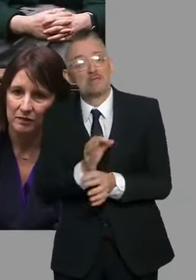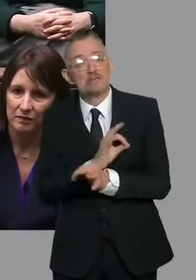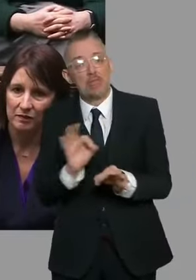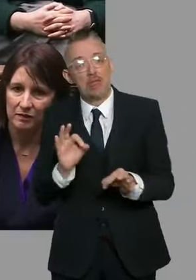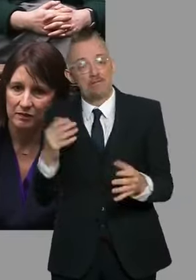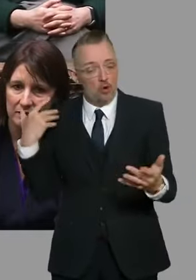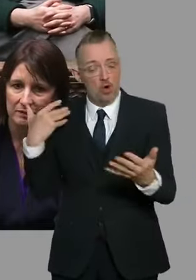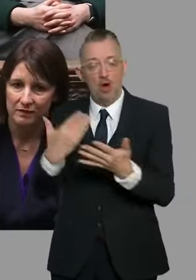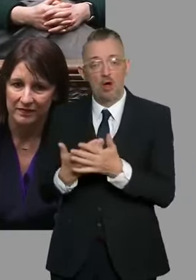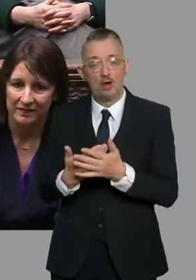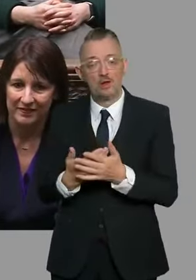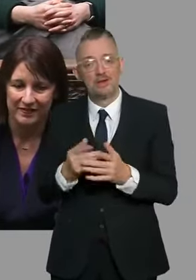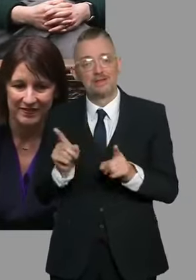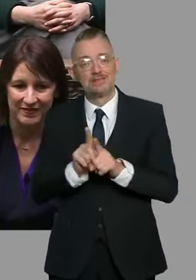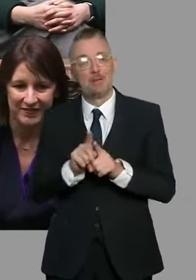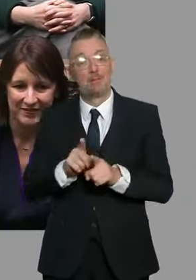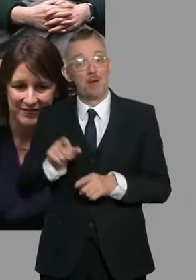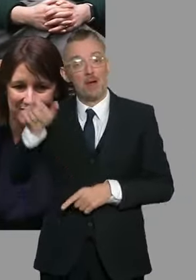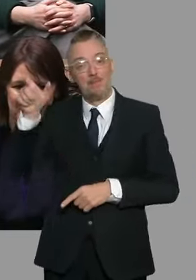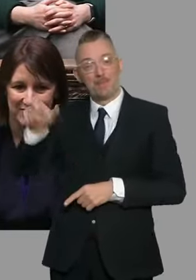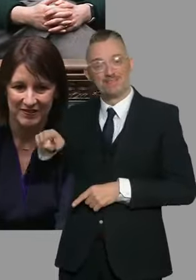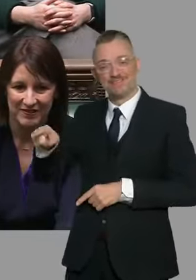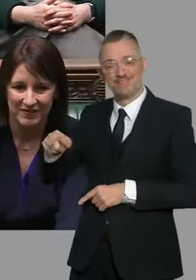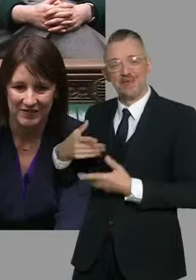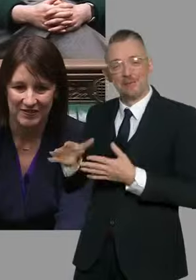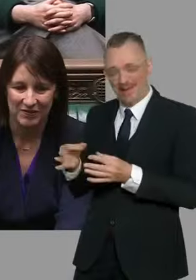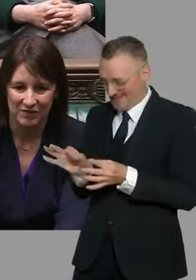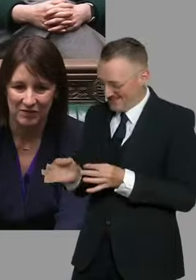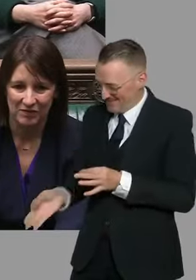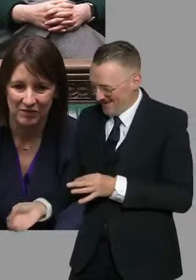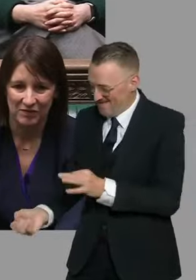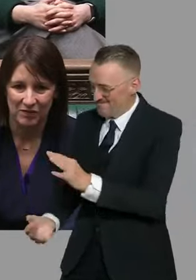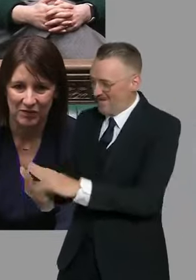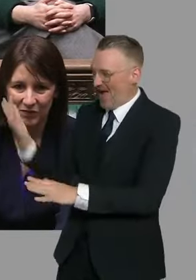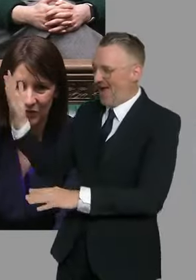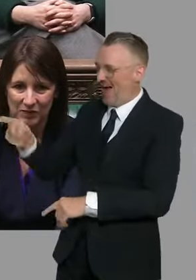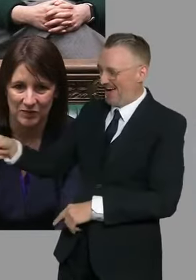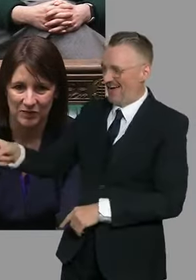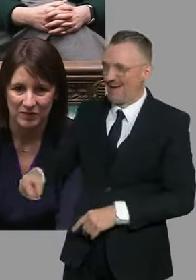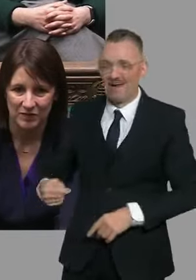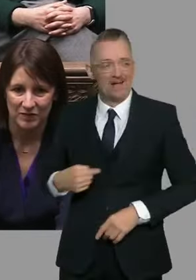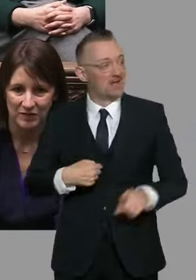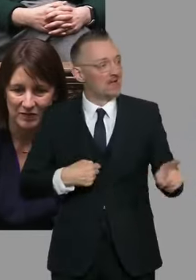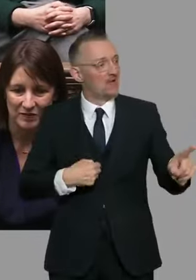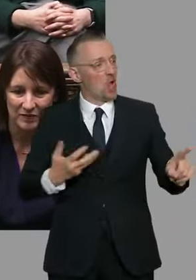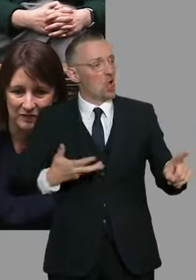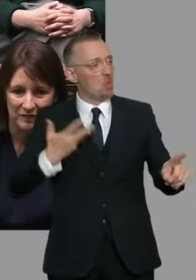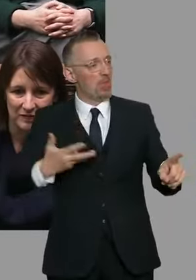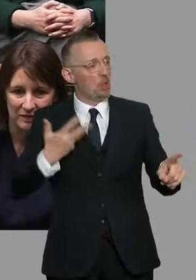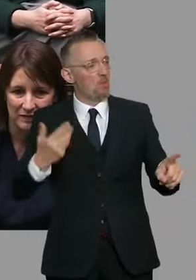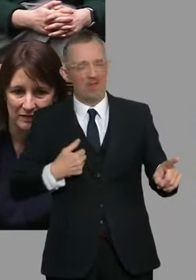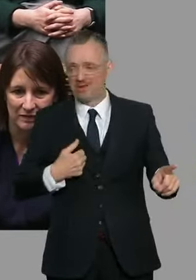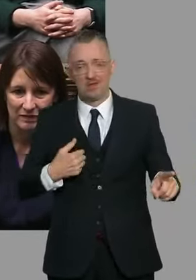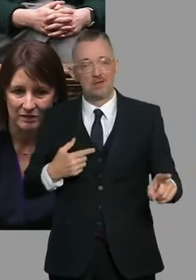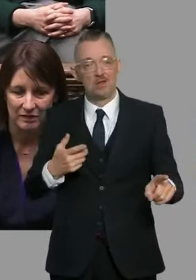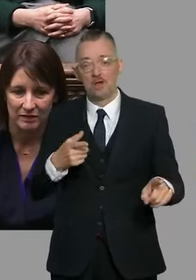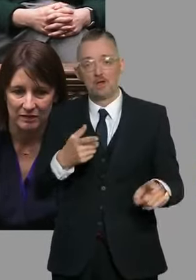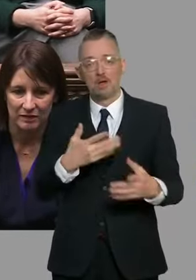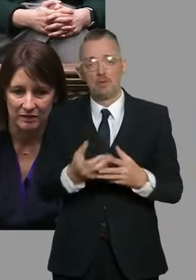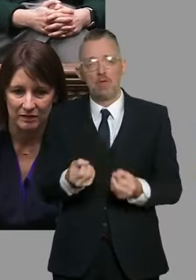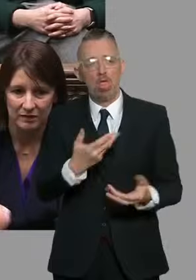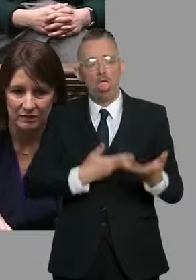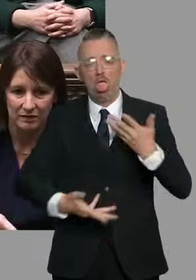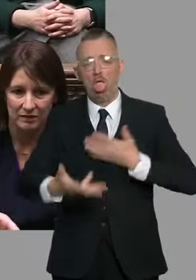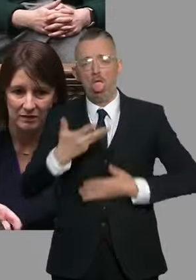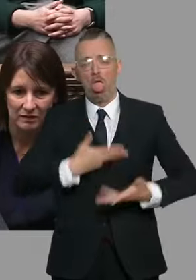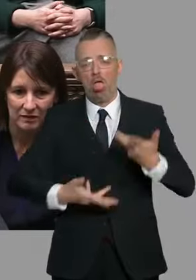trying to put the fire out. And all they do is come every week with more and more complaints. Just wait till they get their hands on the people that created the